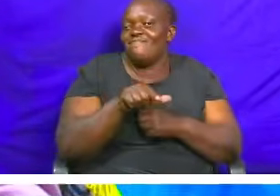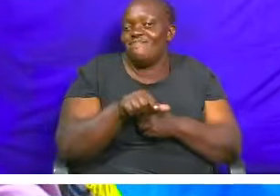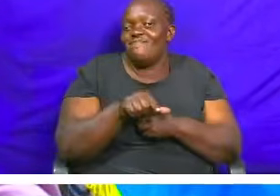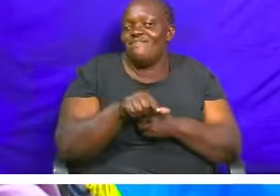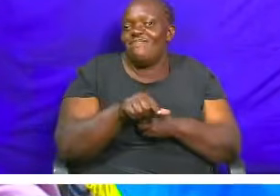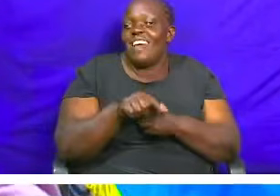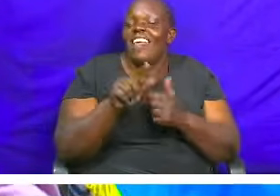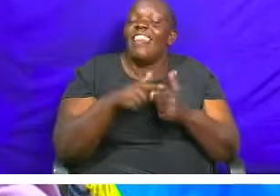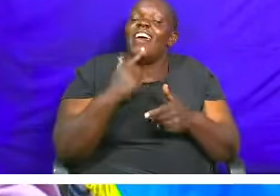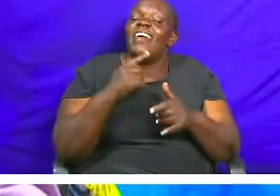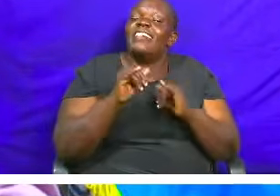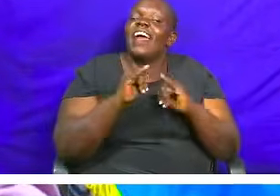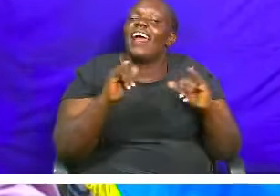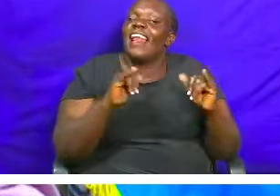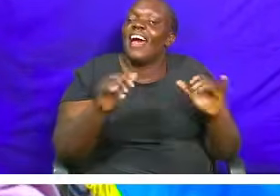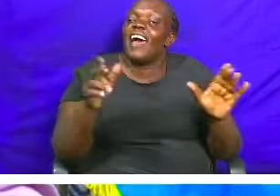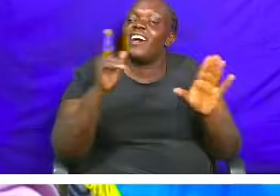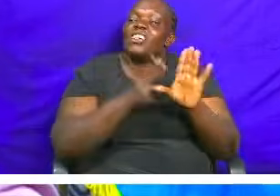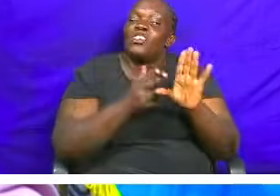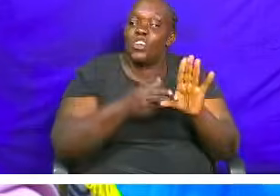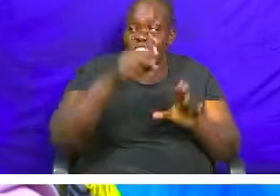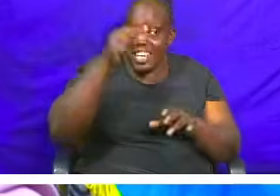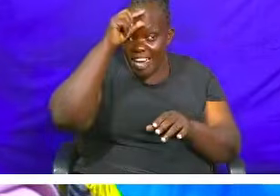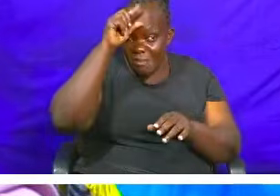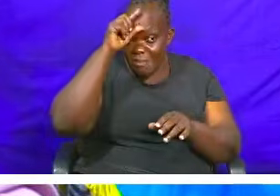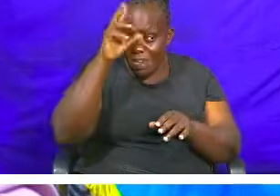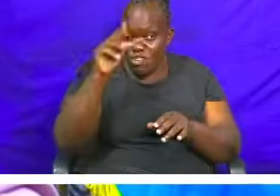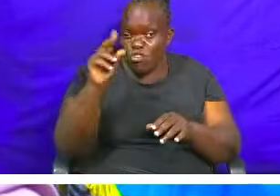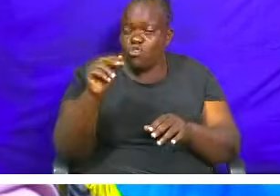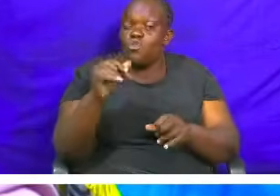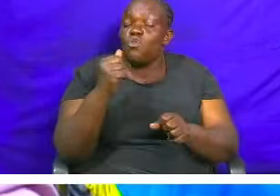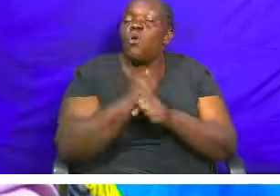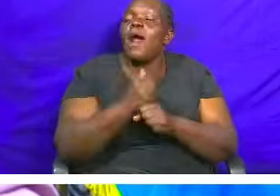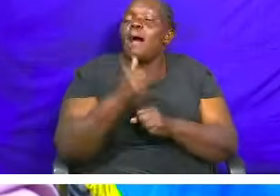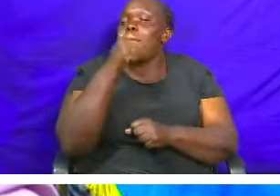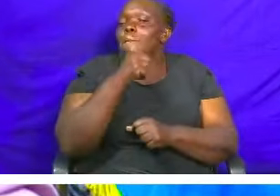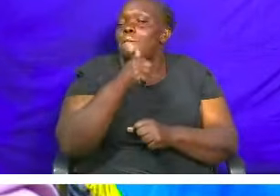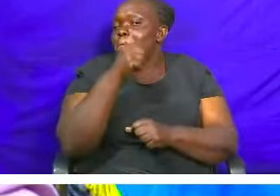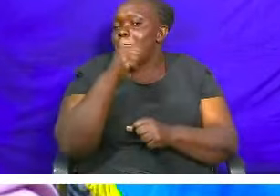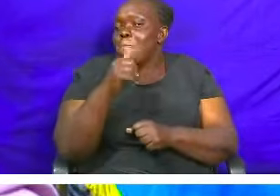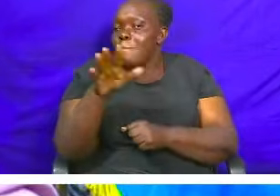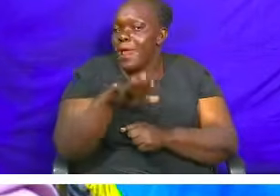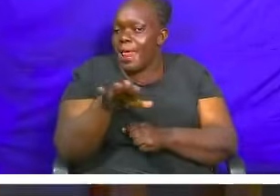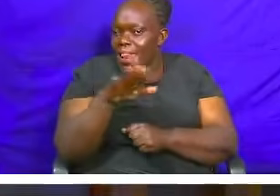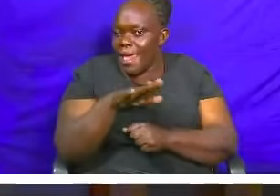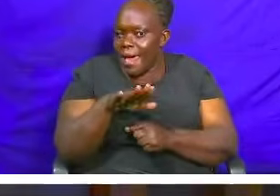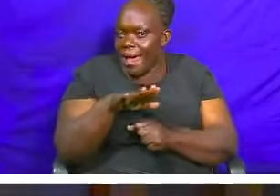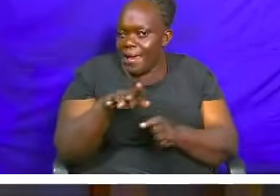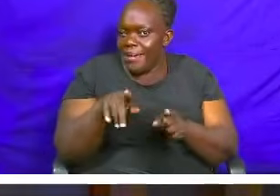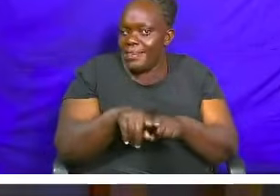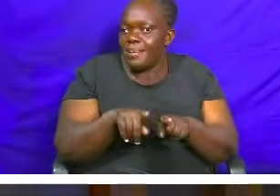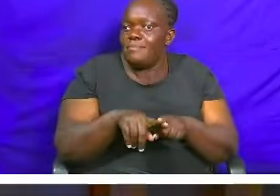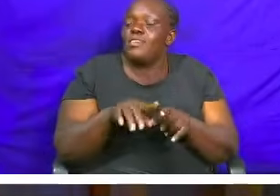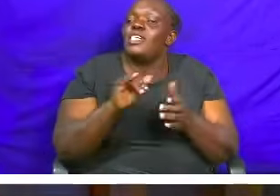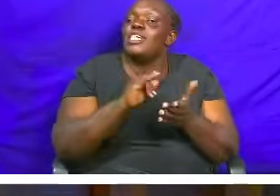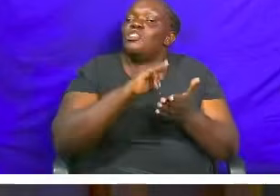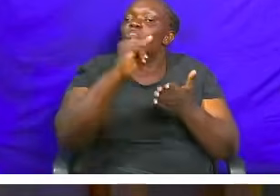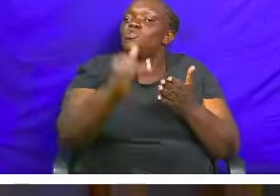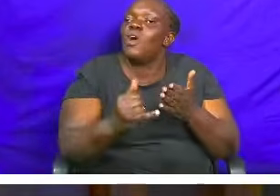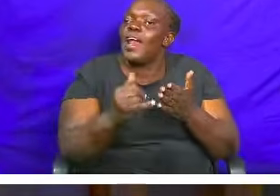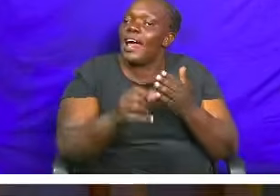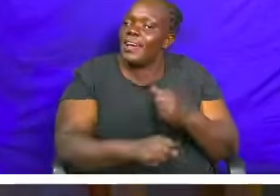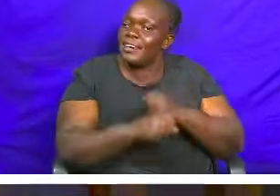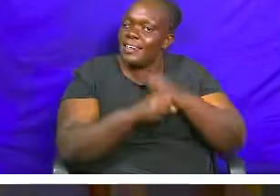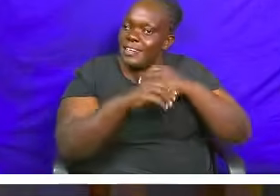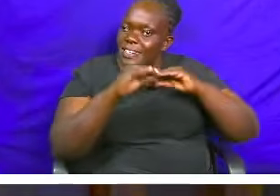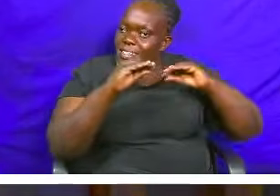And then you cleared after that, then you joined government immediately? No. I worked for the private sector. I started as a quality assurance assistant training